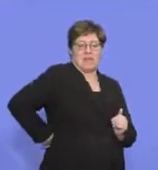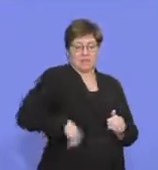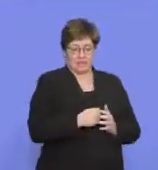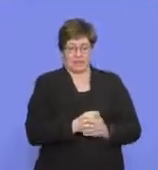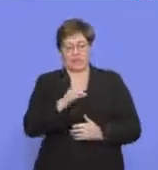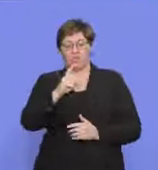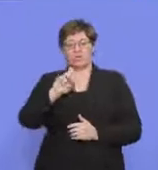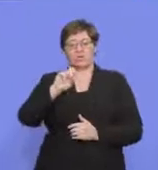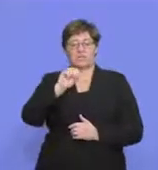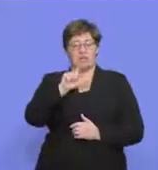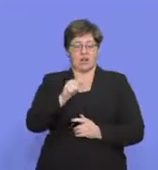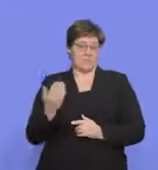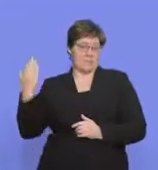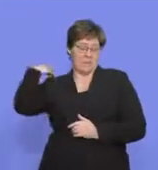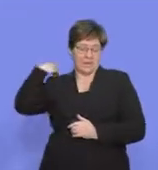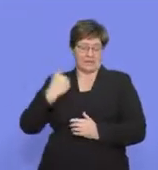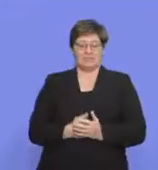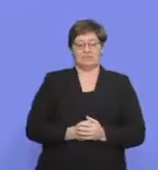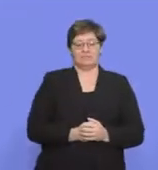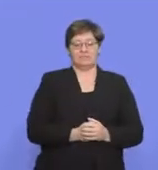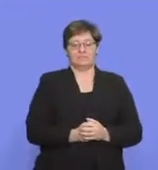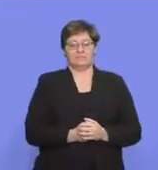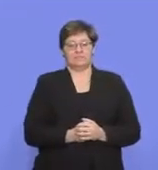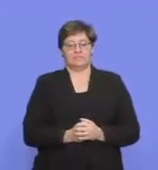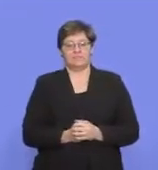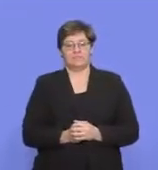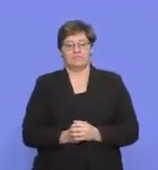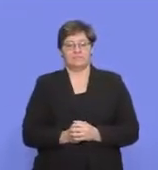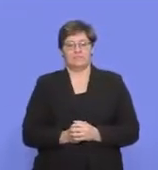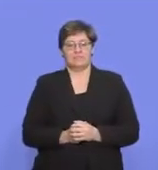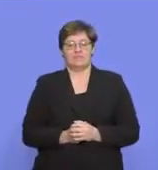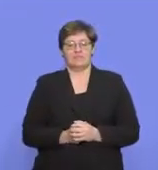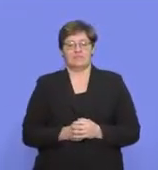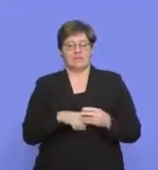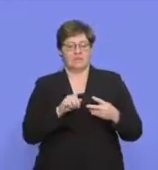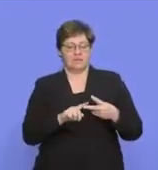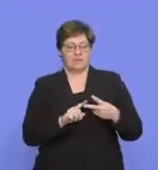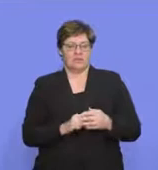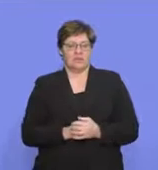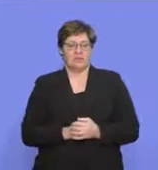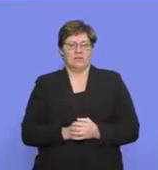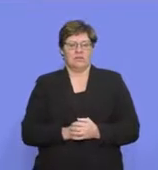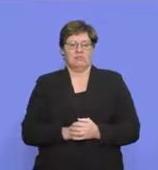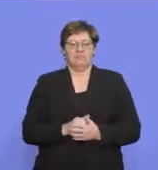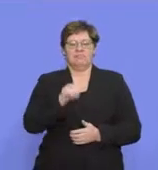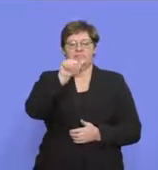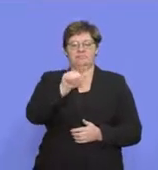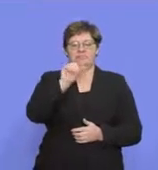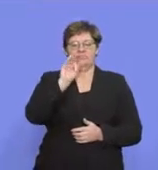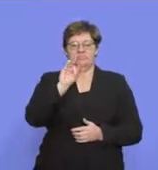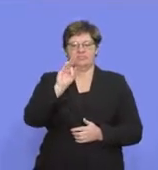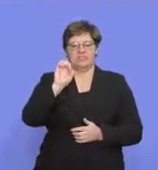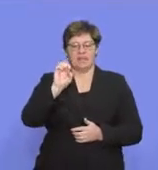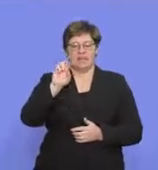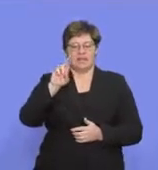dorsal. Right? So that's the back part or top part. Next is ventral, which